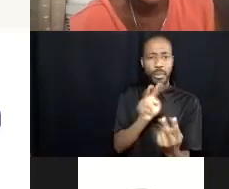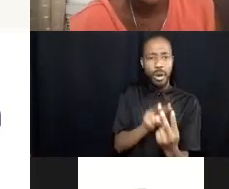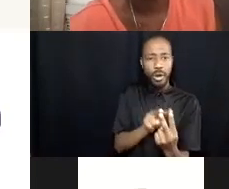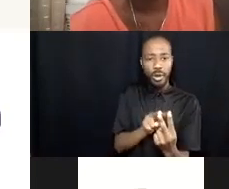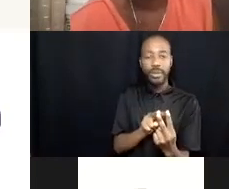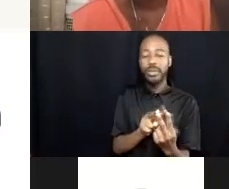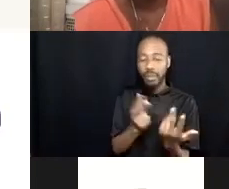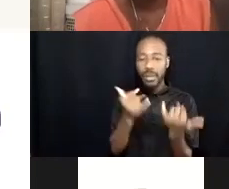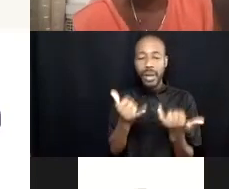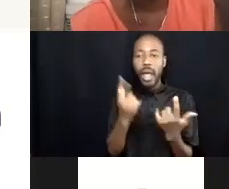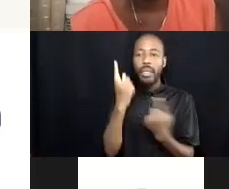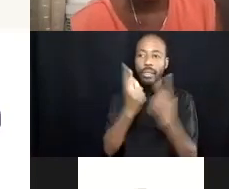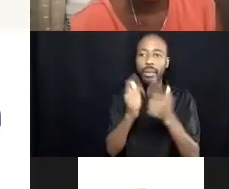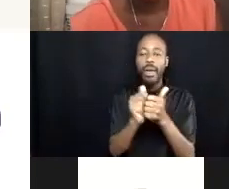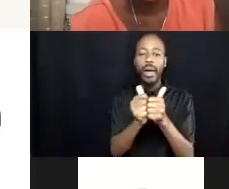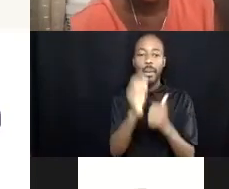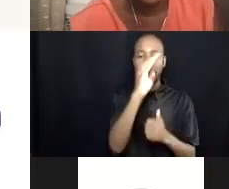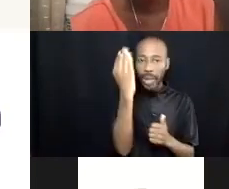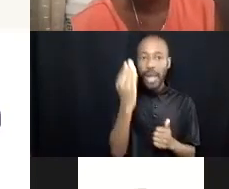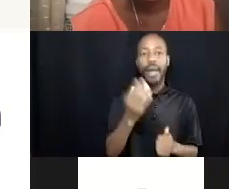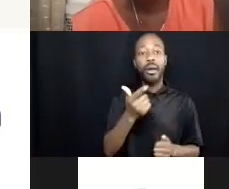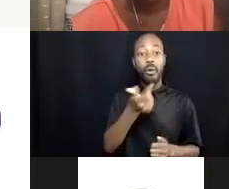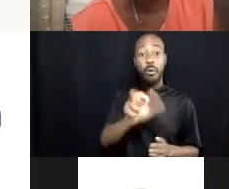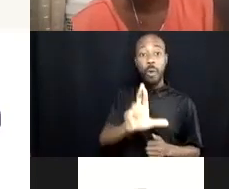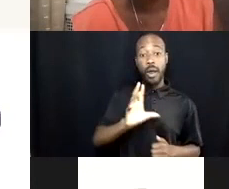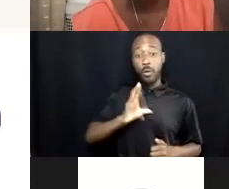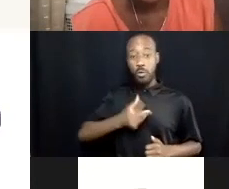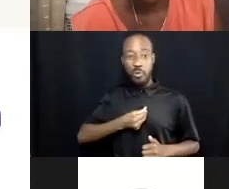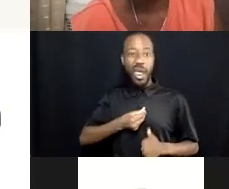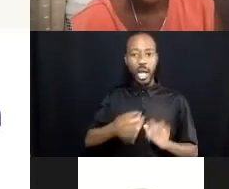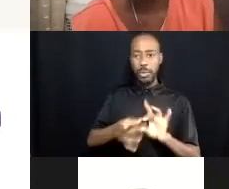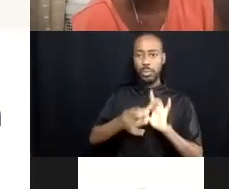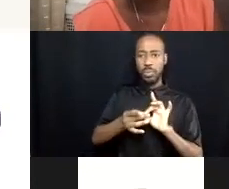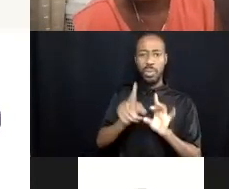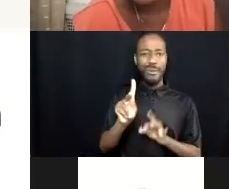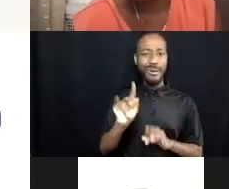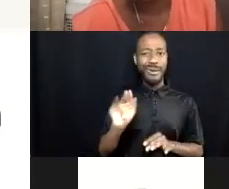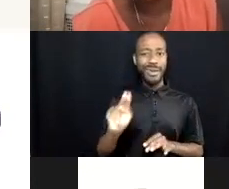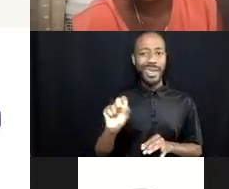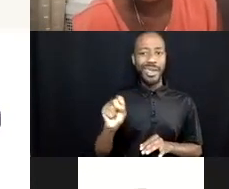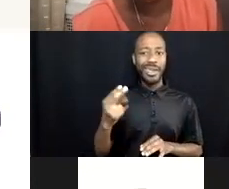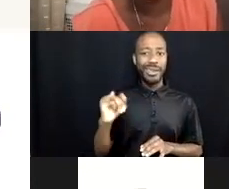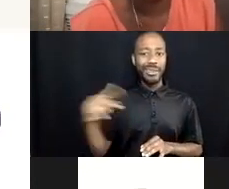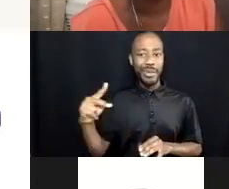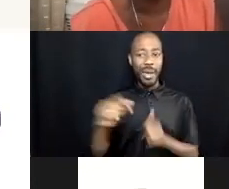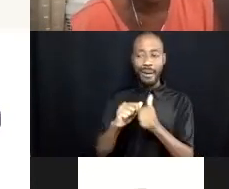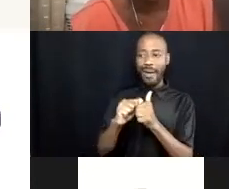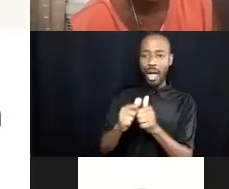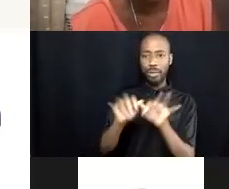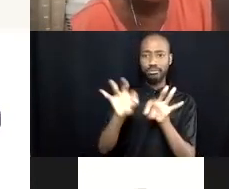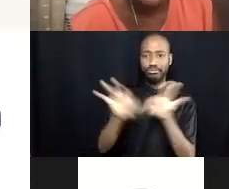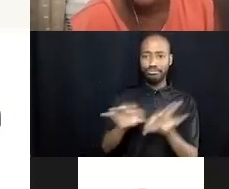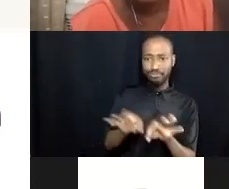that Black, queer, and trans kinships, how some of the language for intimate partner